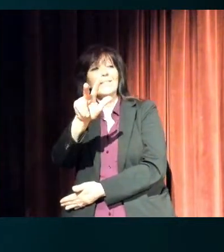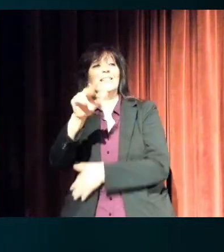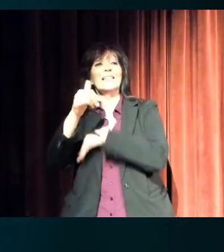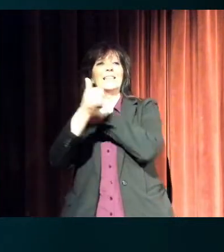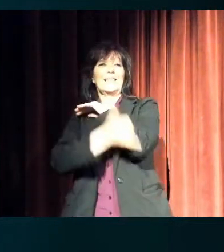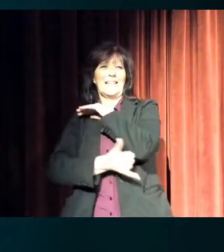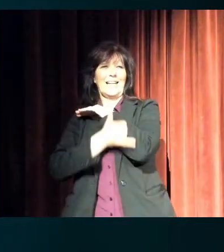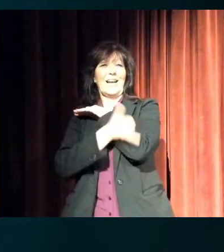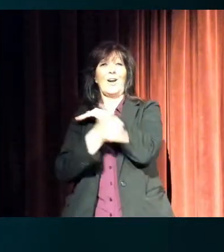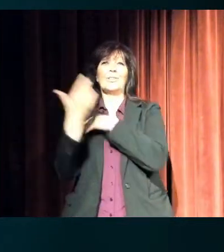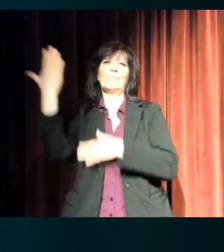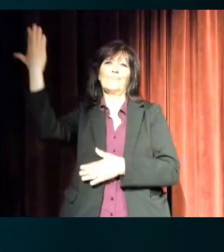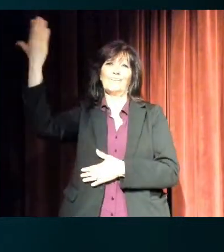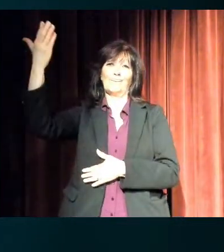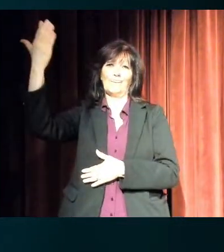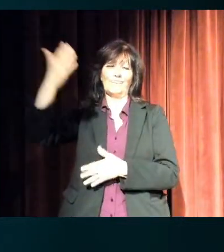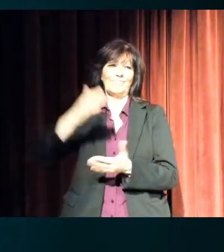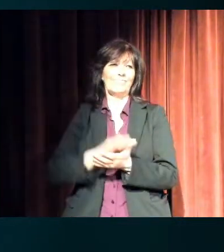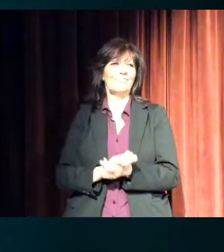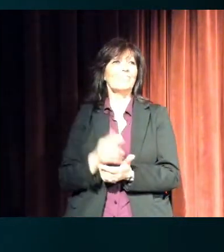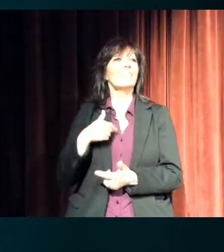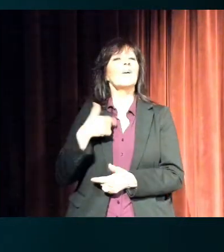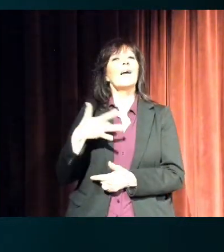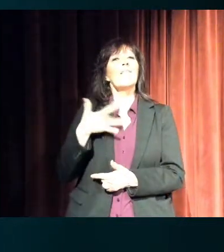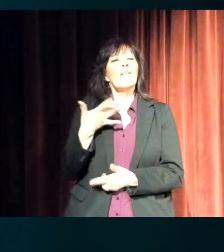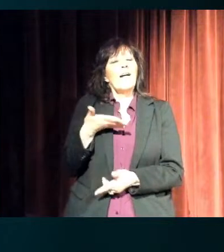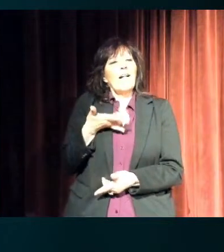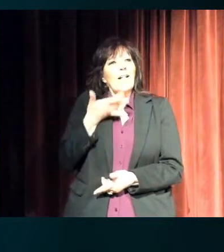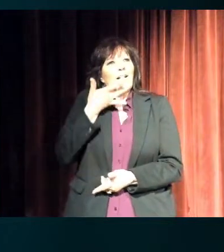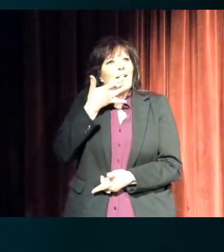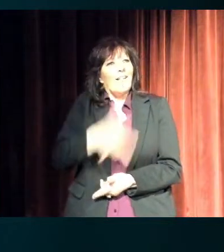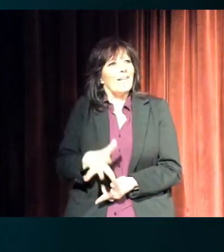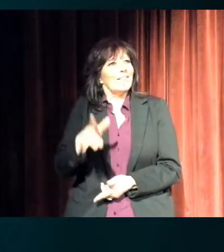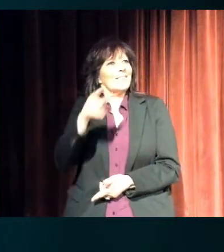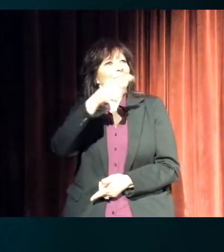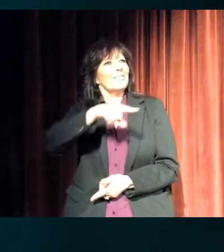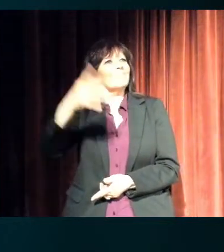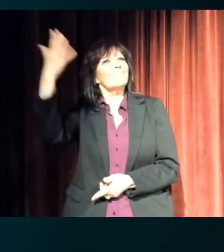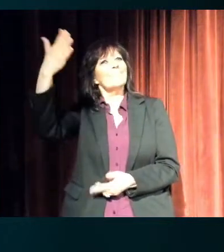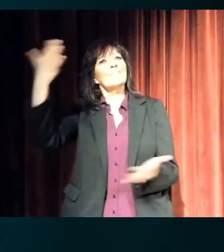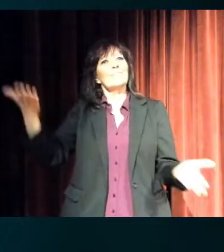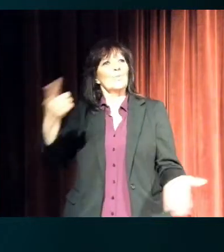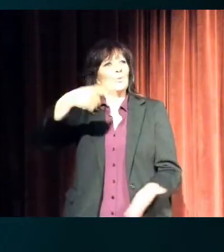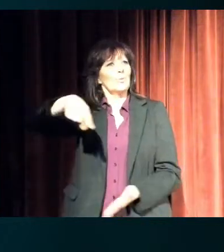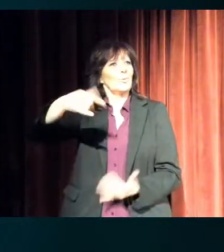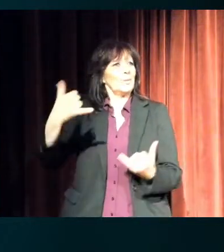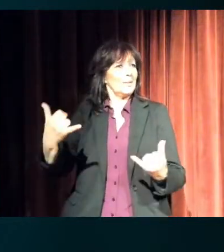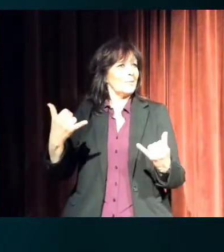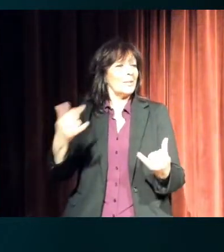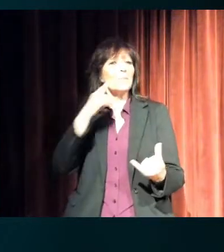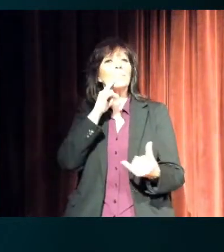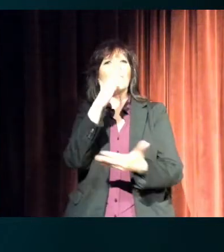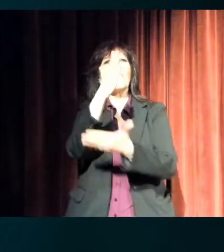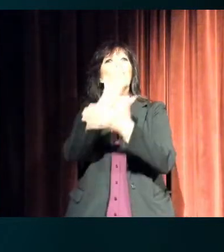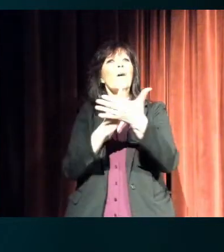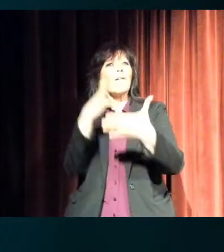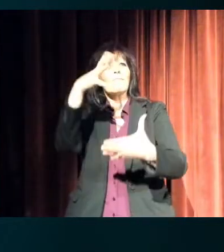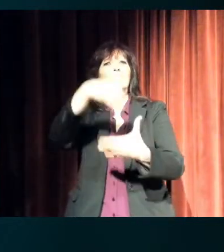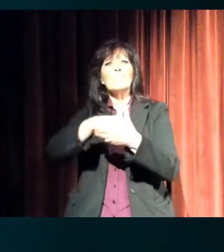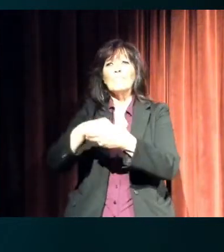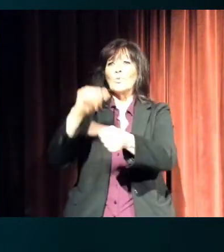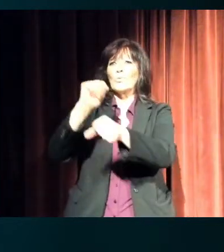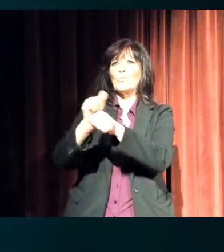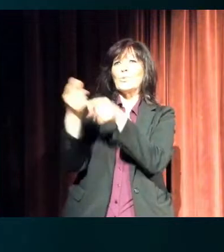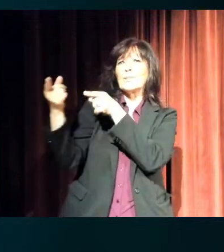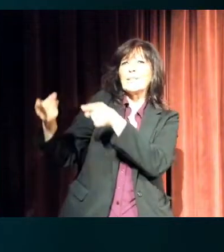Address. I feel extremely privileged to speak before you this afternoon and to be part of the great work that